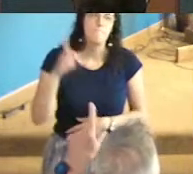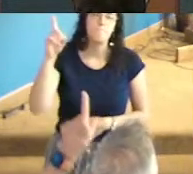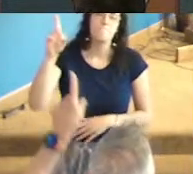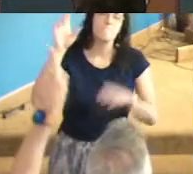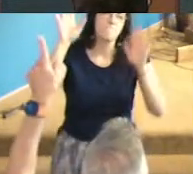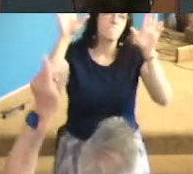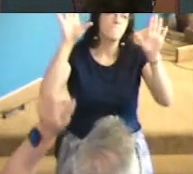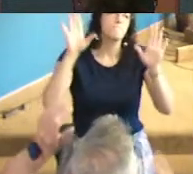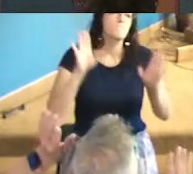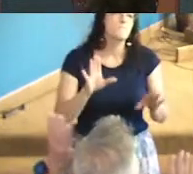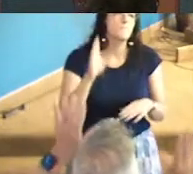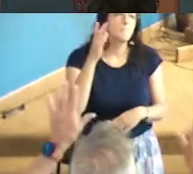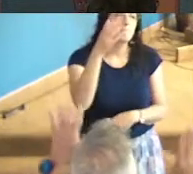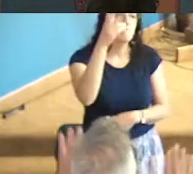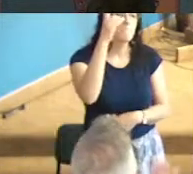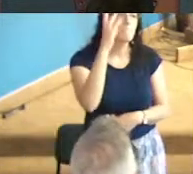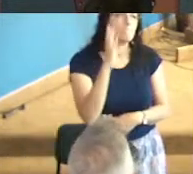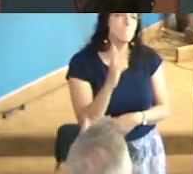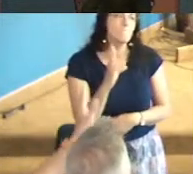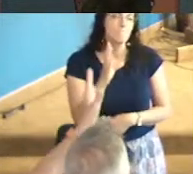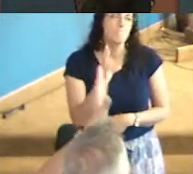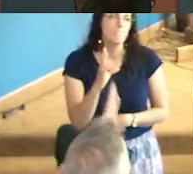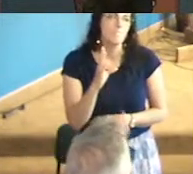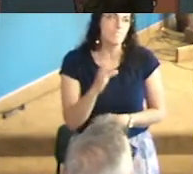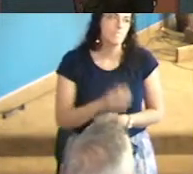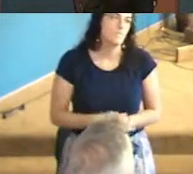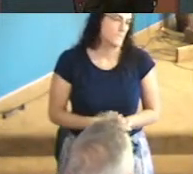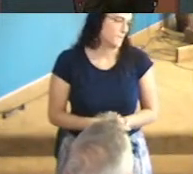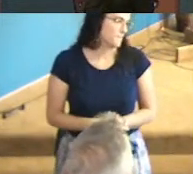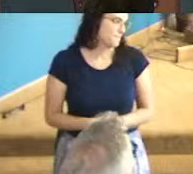You are amazing,